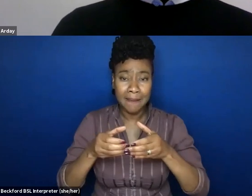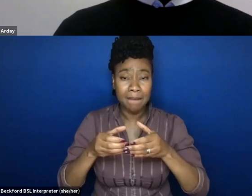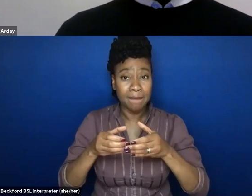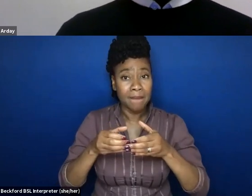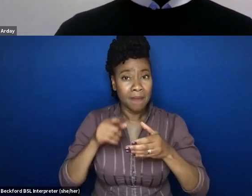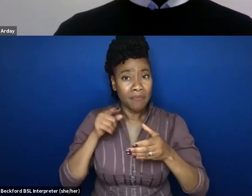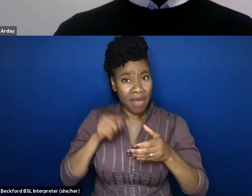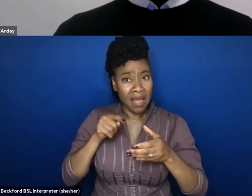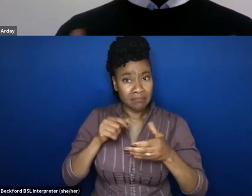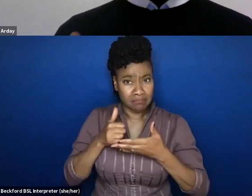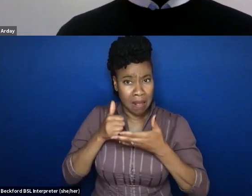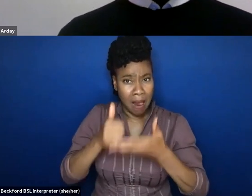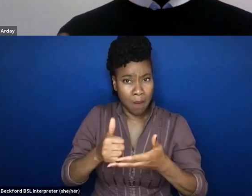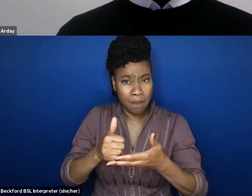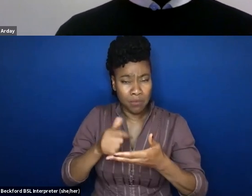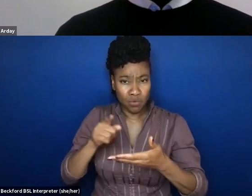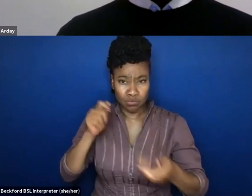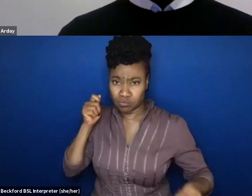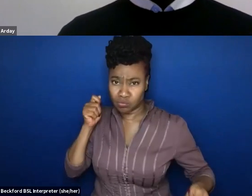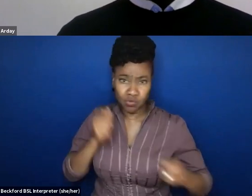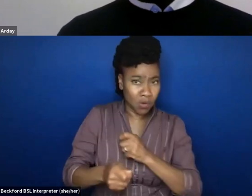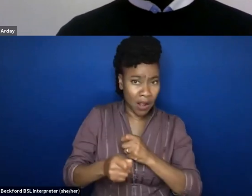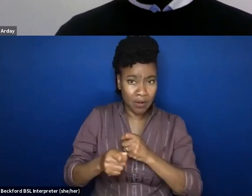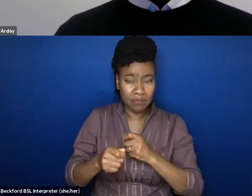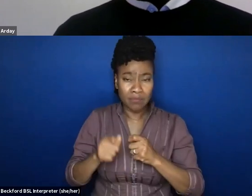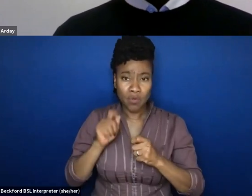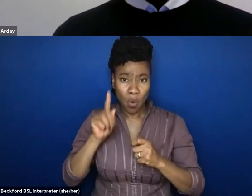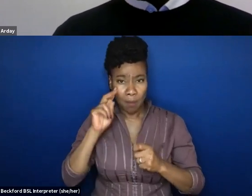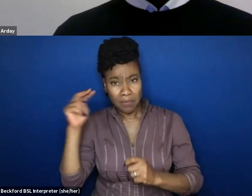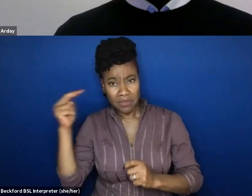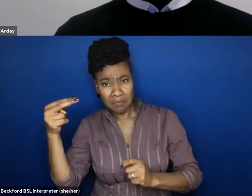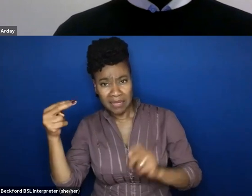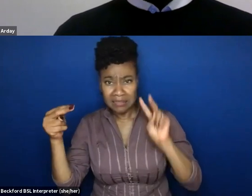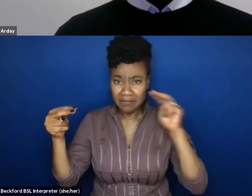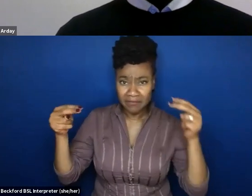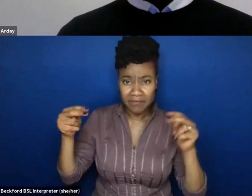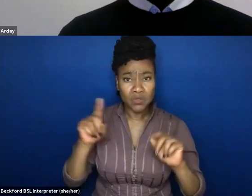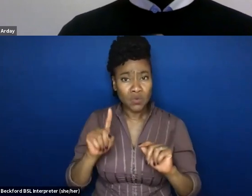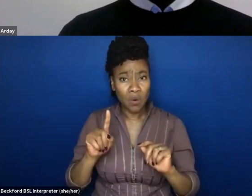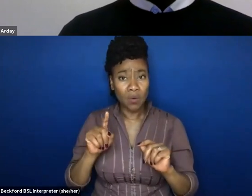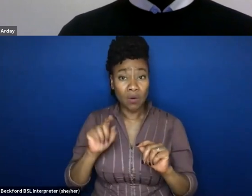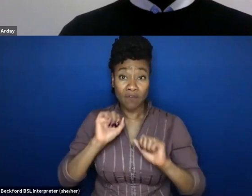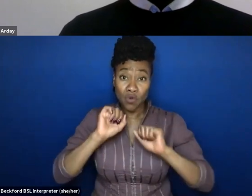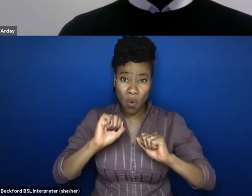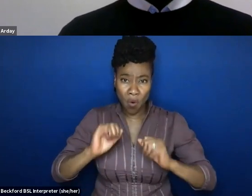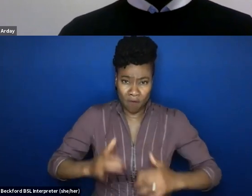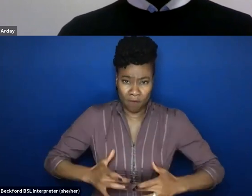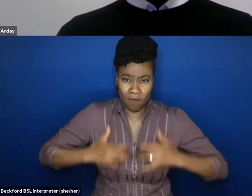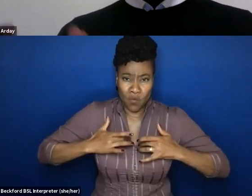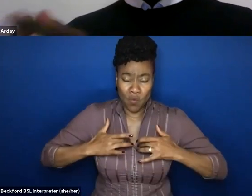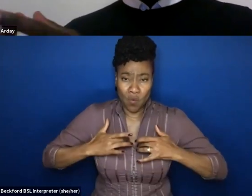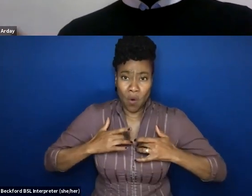May I ask, so what did it kind of feel like for you to kind of have that space for your voice to be